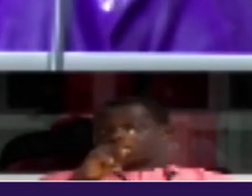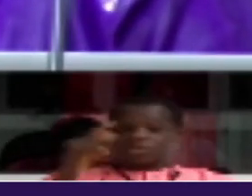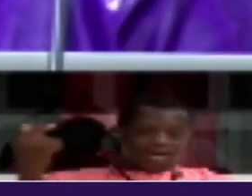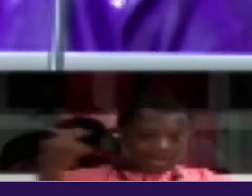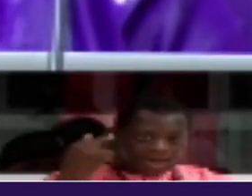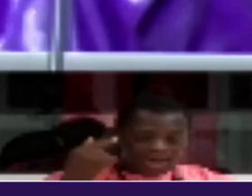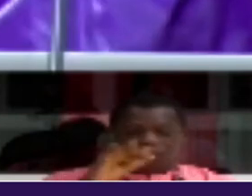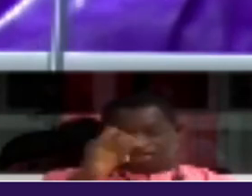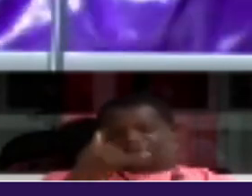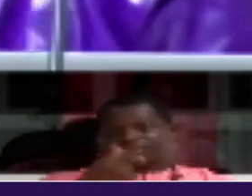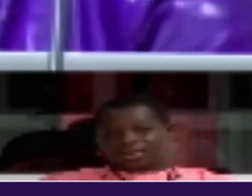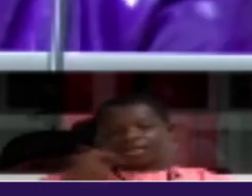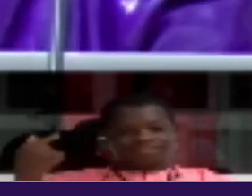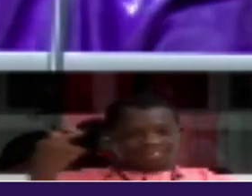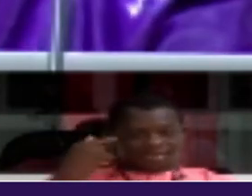Yes, I heard it.